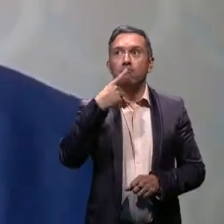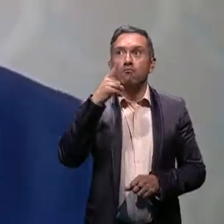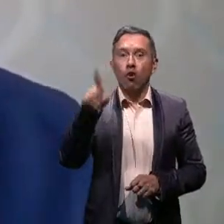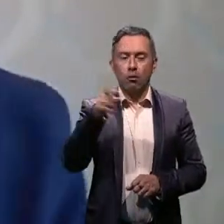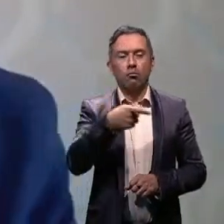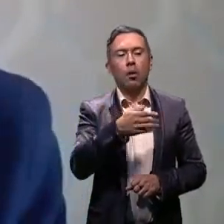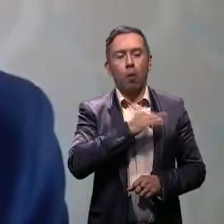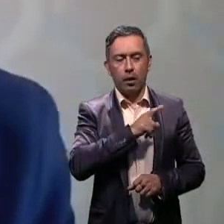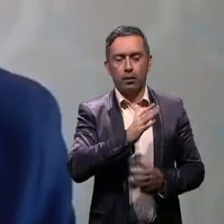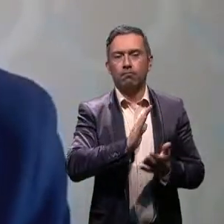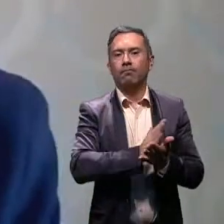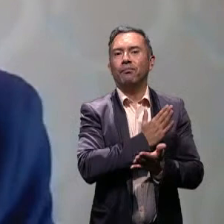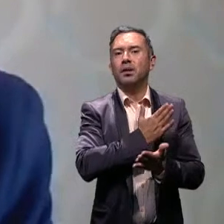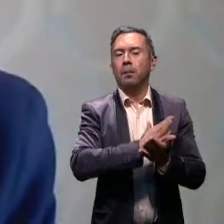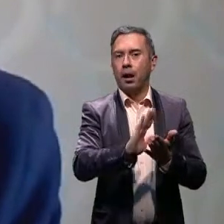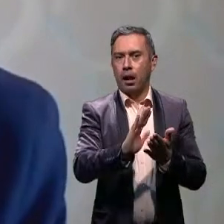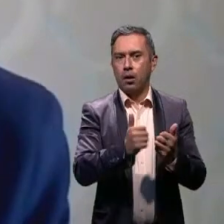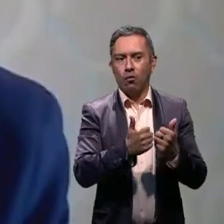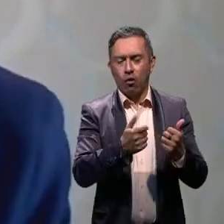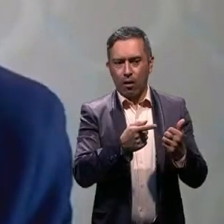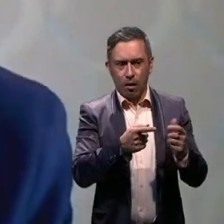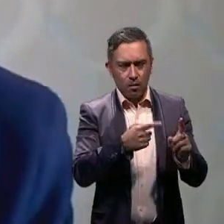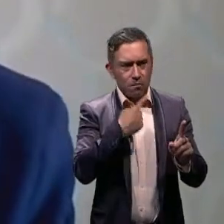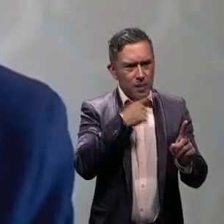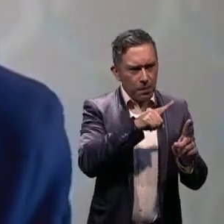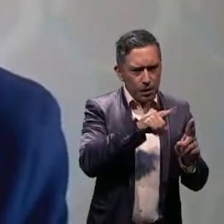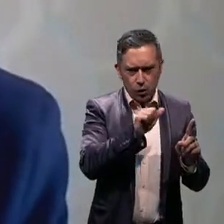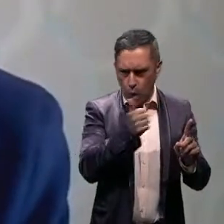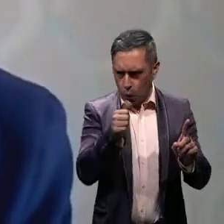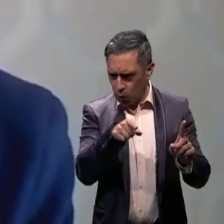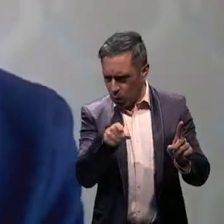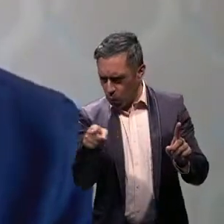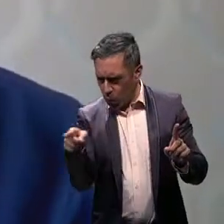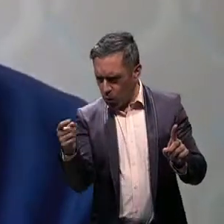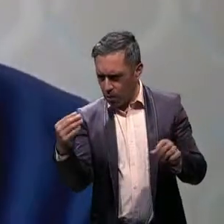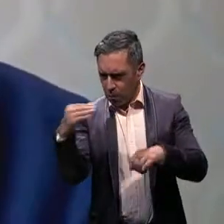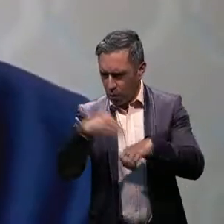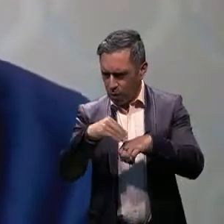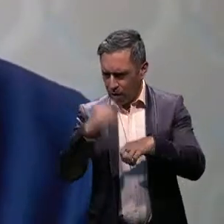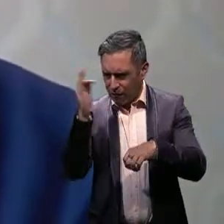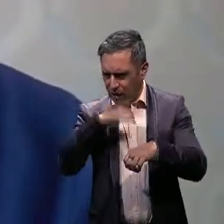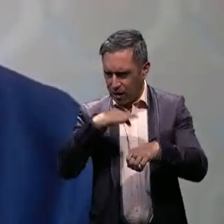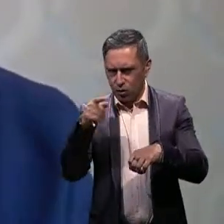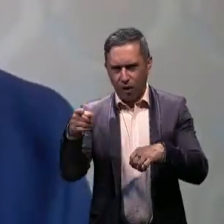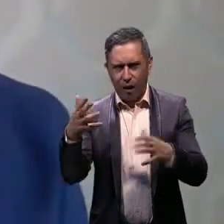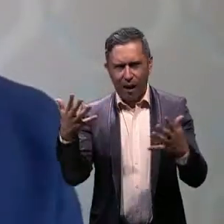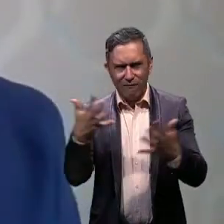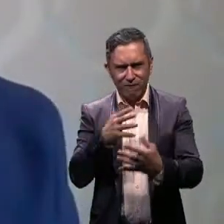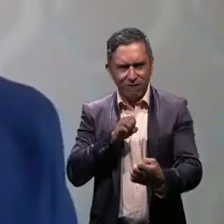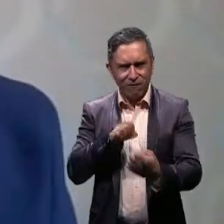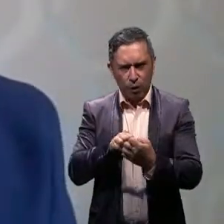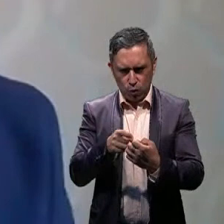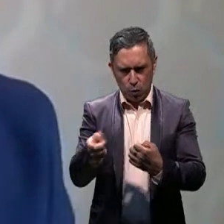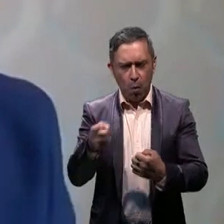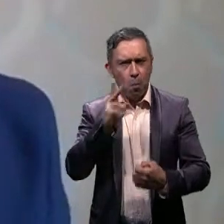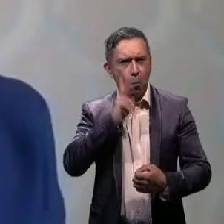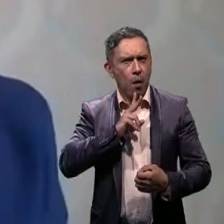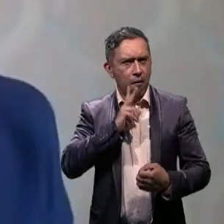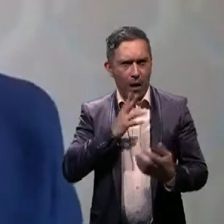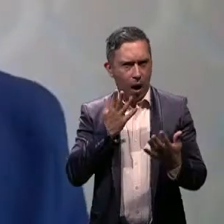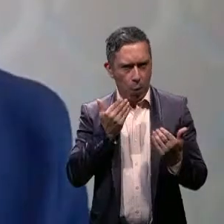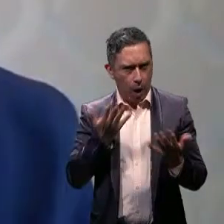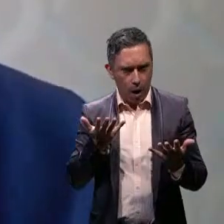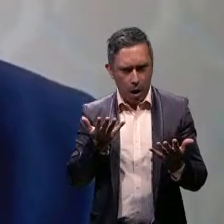foundations and basis, and to separate it from the rest, not to confuse it with this other complaints or fraud